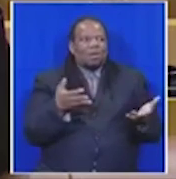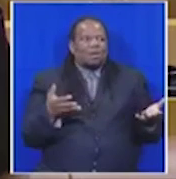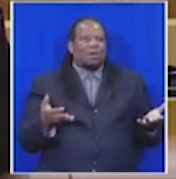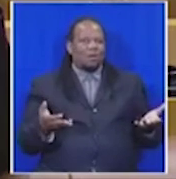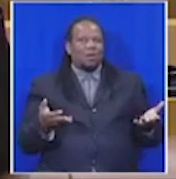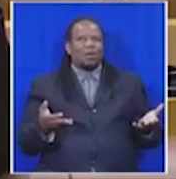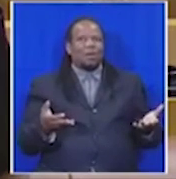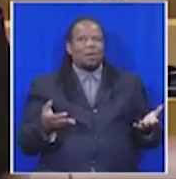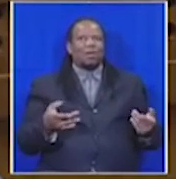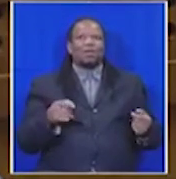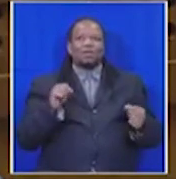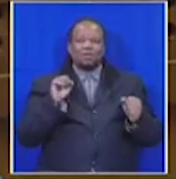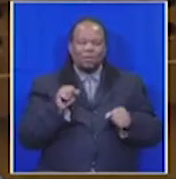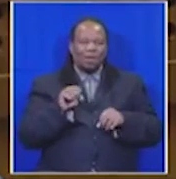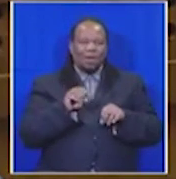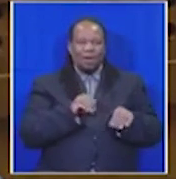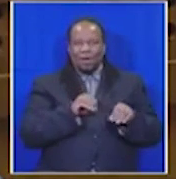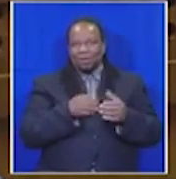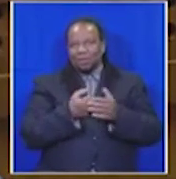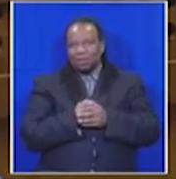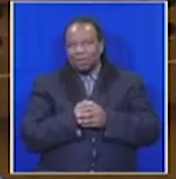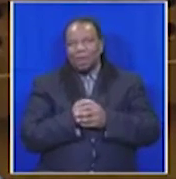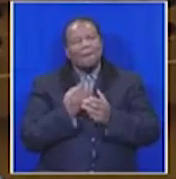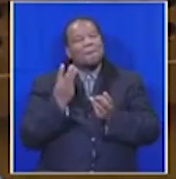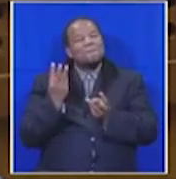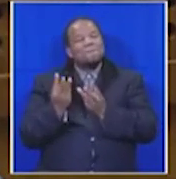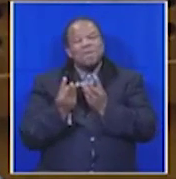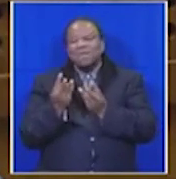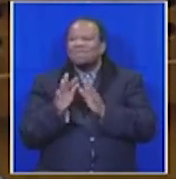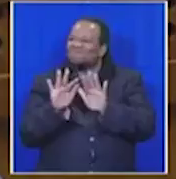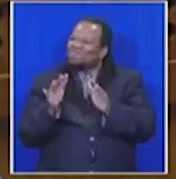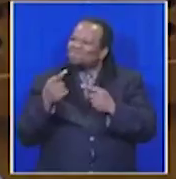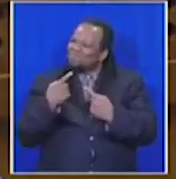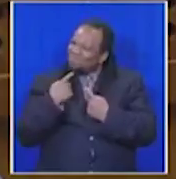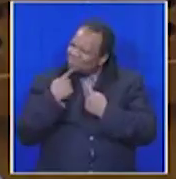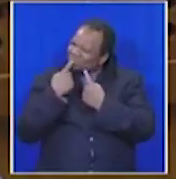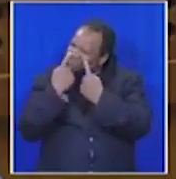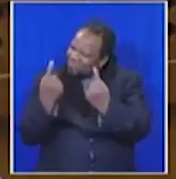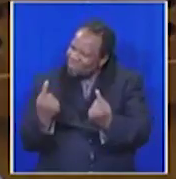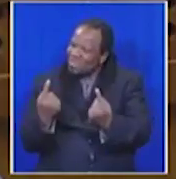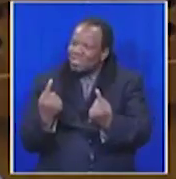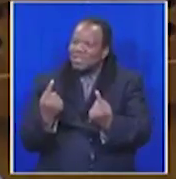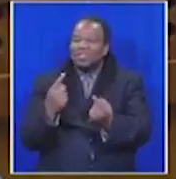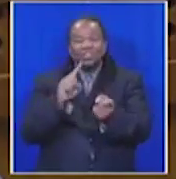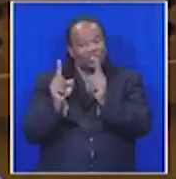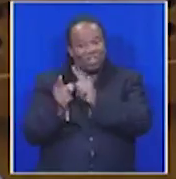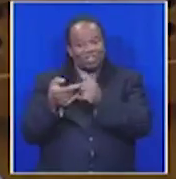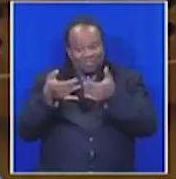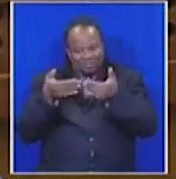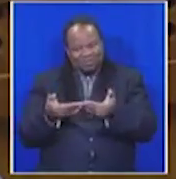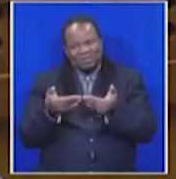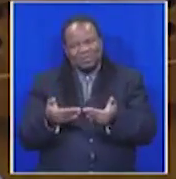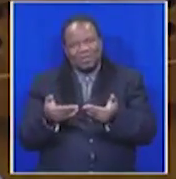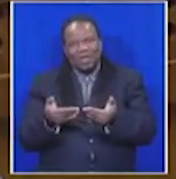hurt. Speaker, the people of South Africa have spoken. Change has arrived in South Africa, and with it,